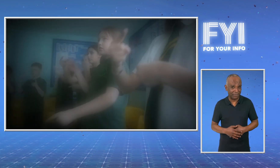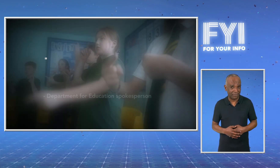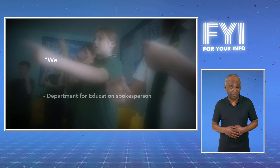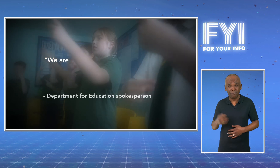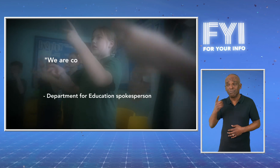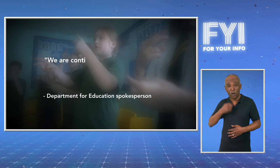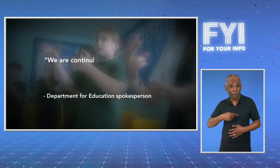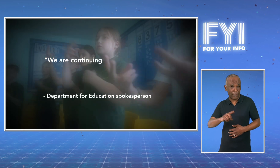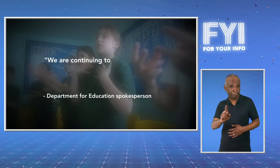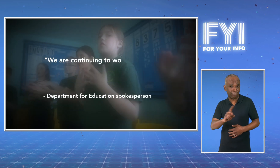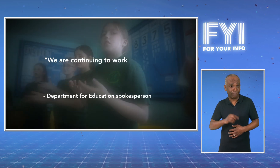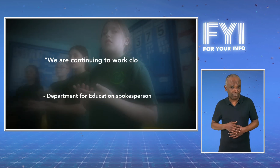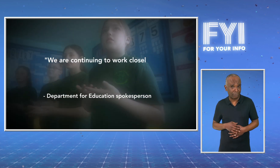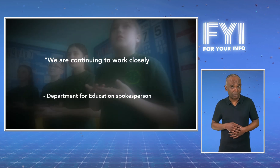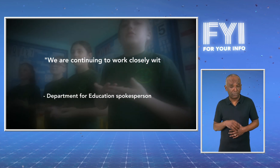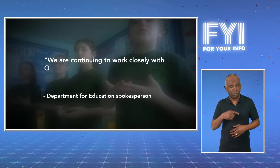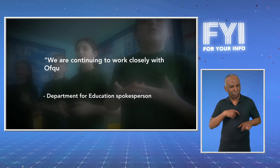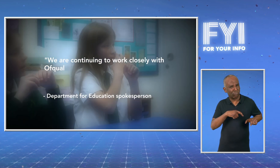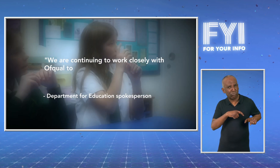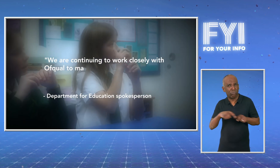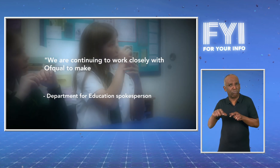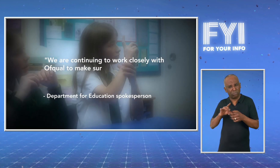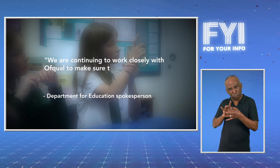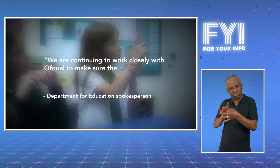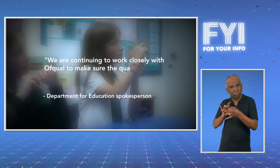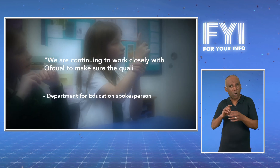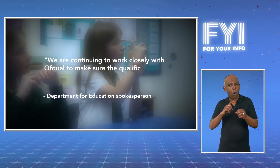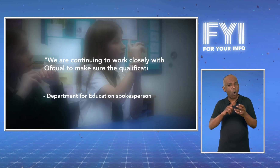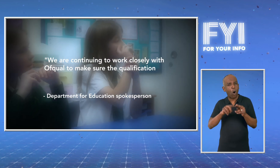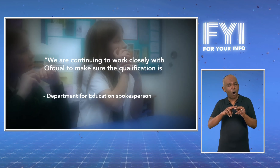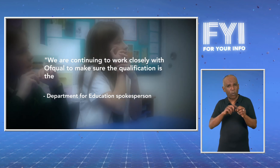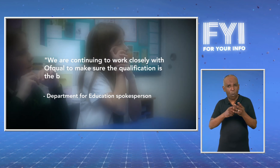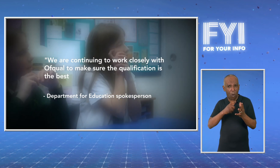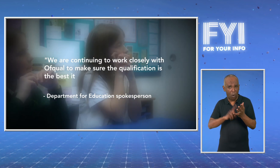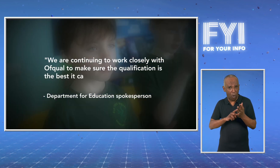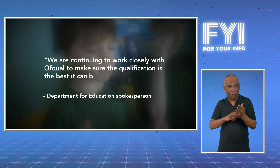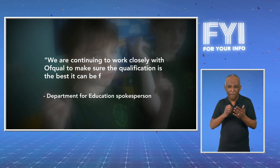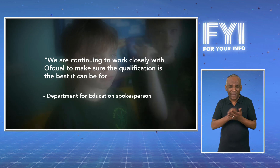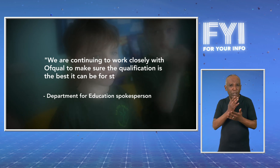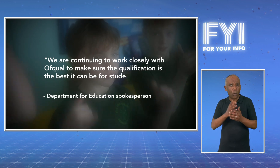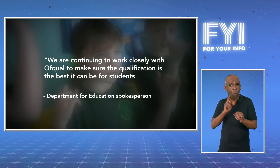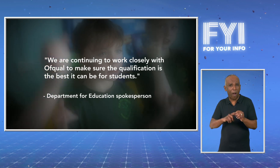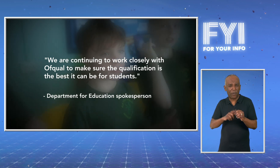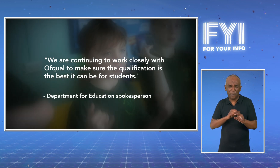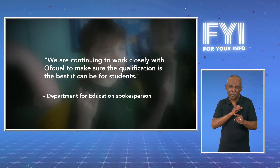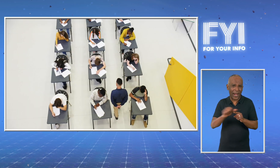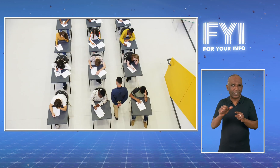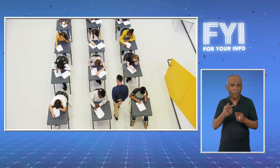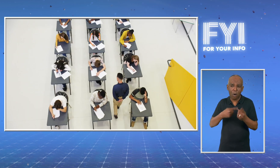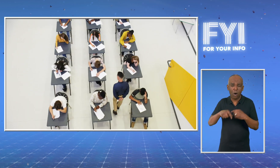us, "We are continuing to work closely with Ofqual to make sure the qualification is the best it can be for